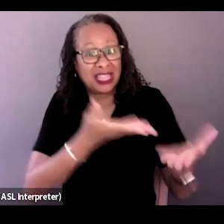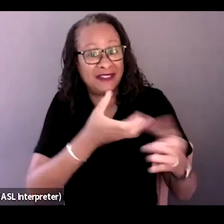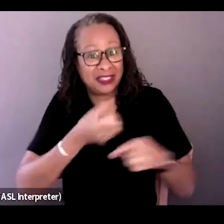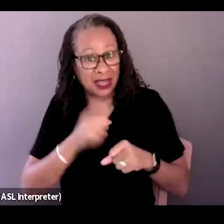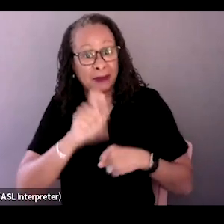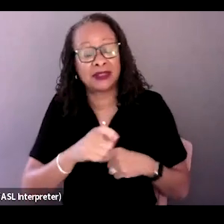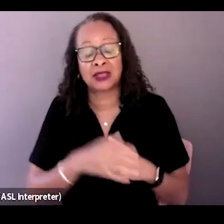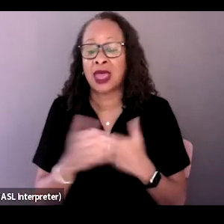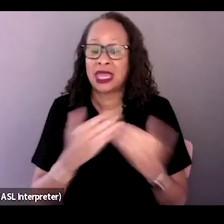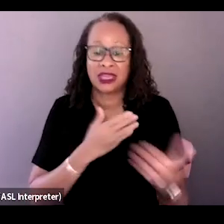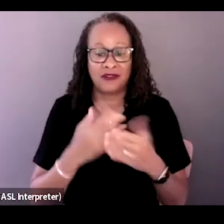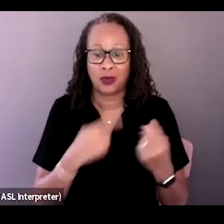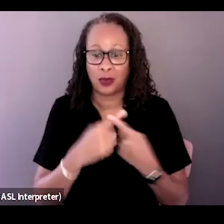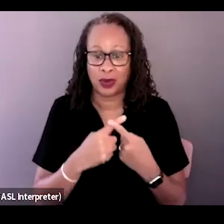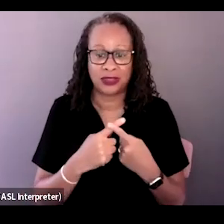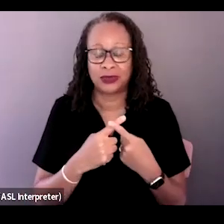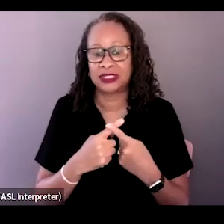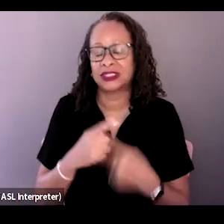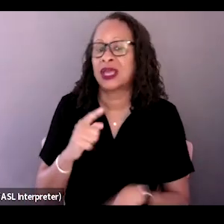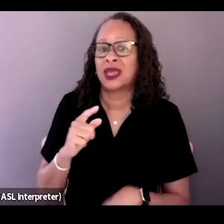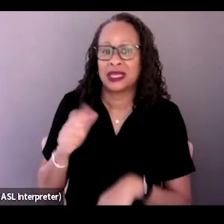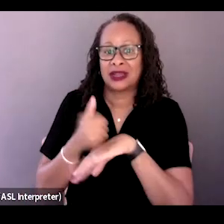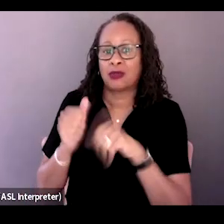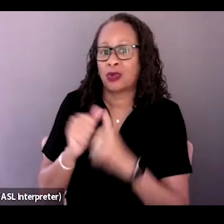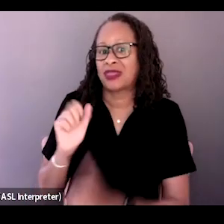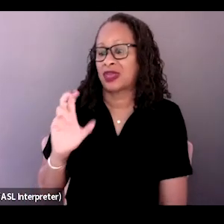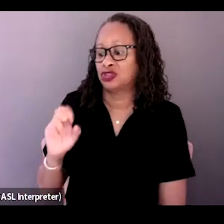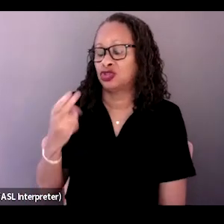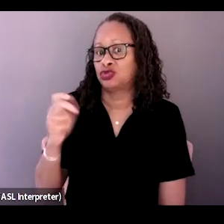so even when he was lodged at Moshi Chombe, he actually was very critical.